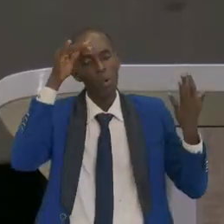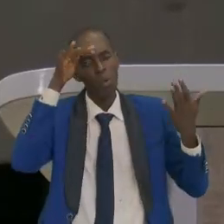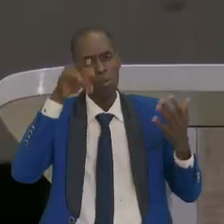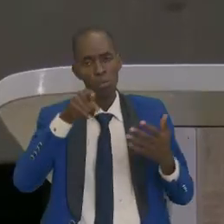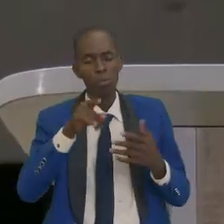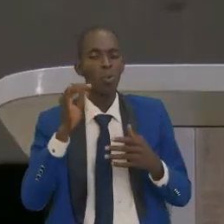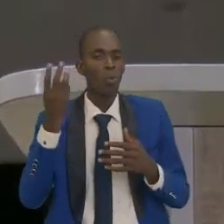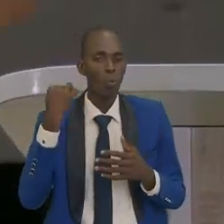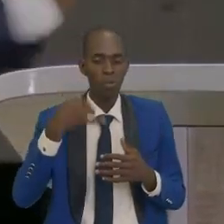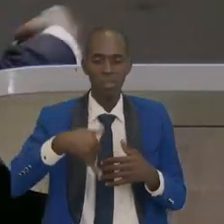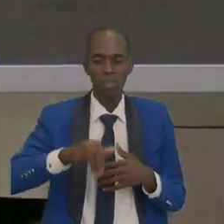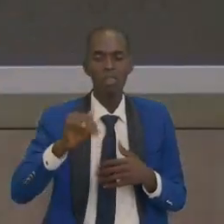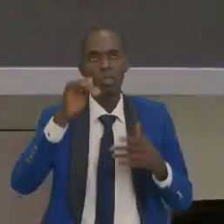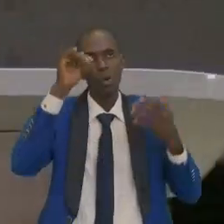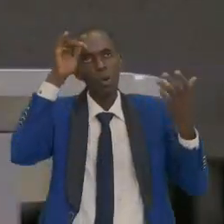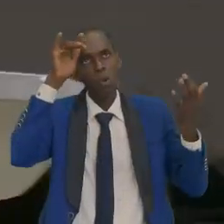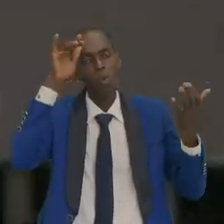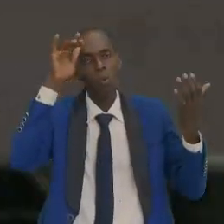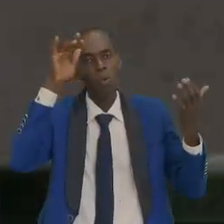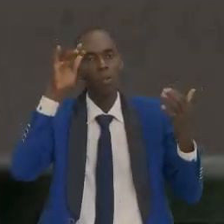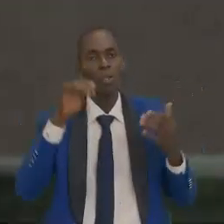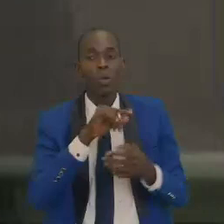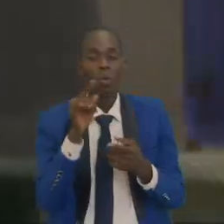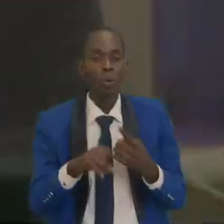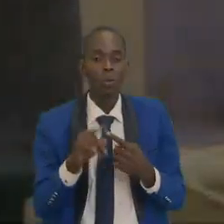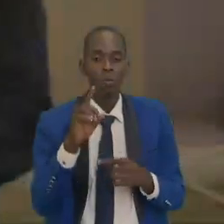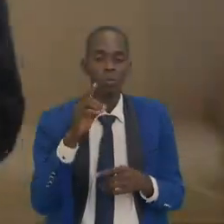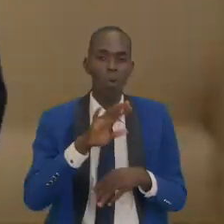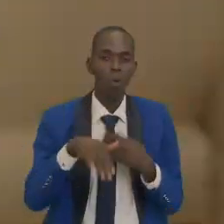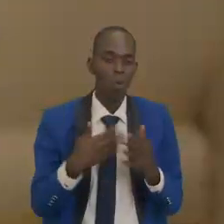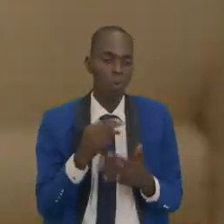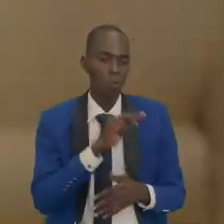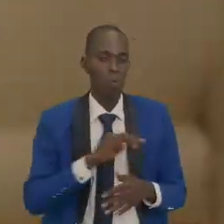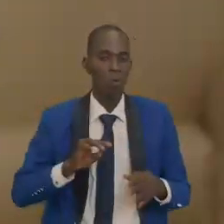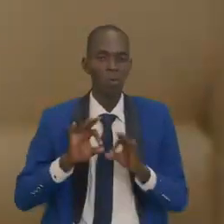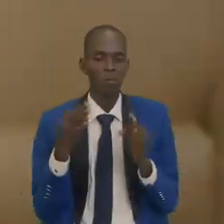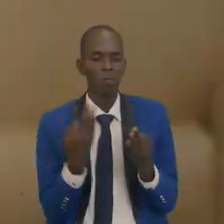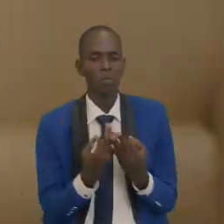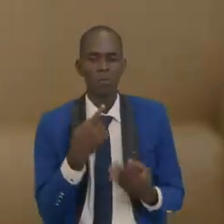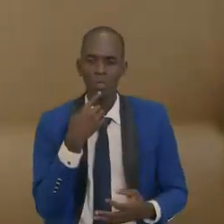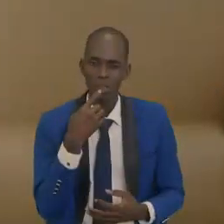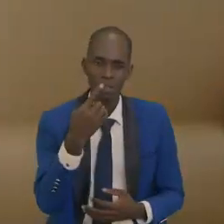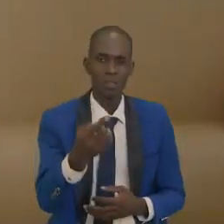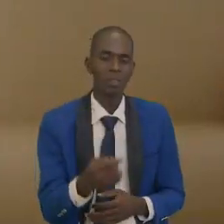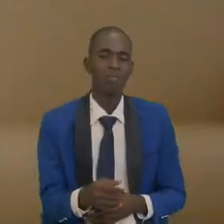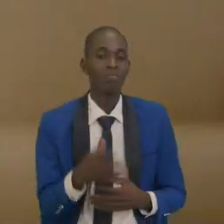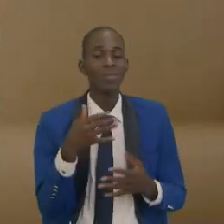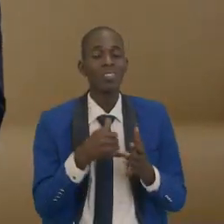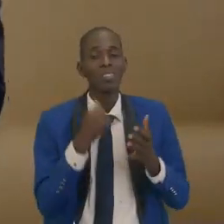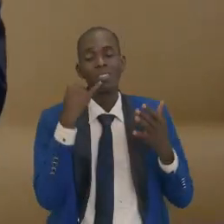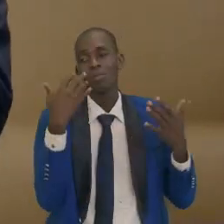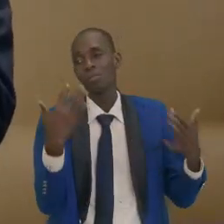hopeful when all the members of his family when he said it's gone